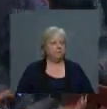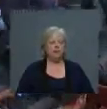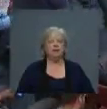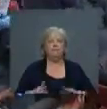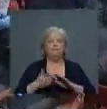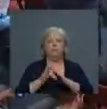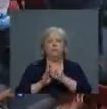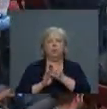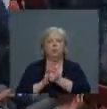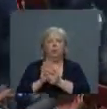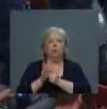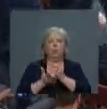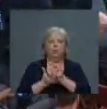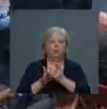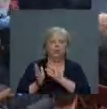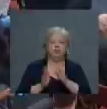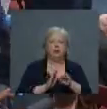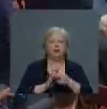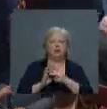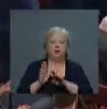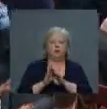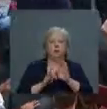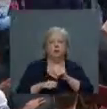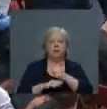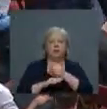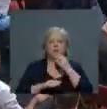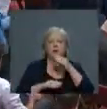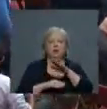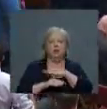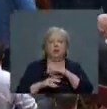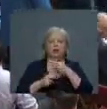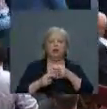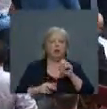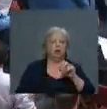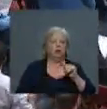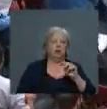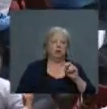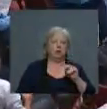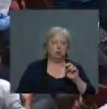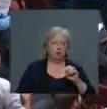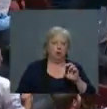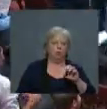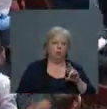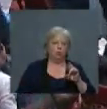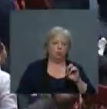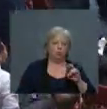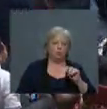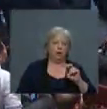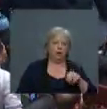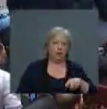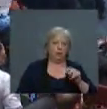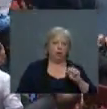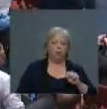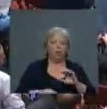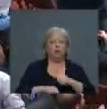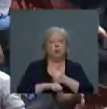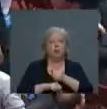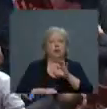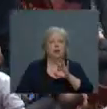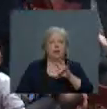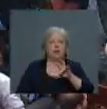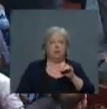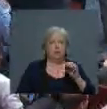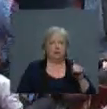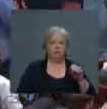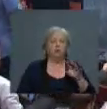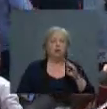An ordinance to approve a plan zone development established plan residential district titled Stonecrest Apartment, short form PDR, located at 9700 Baseline